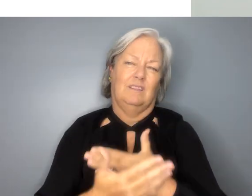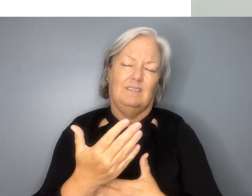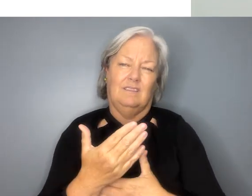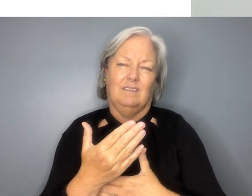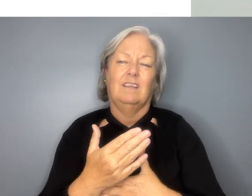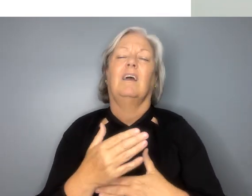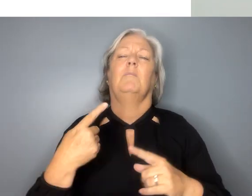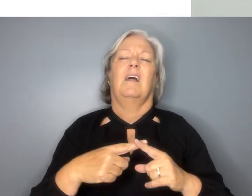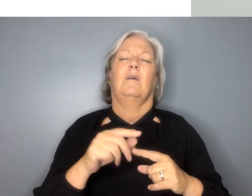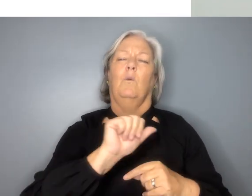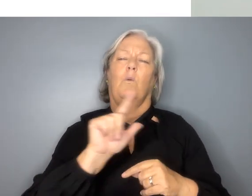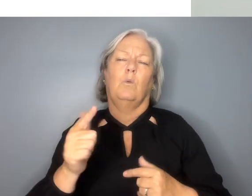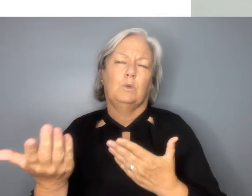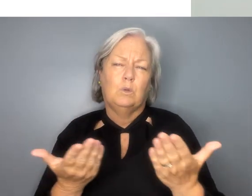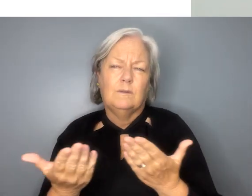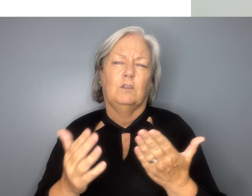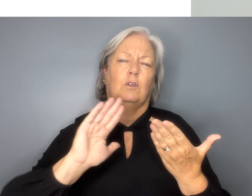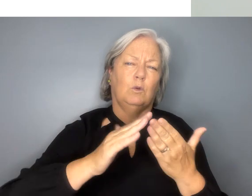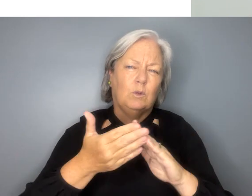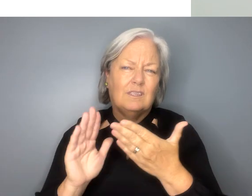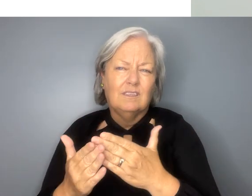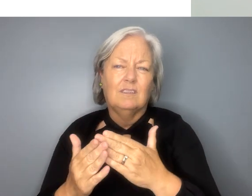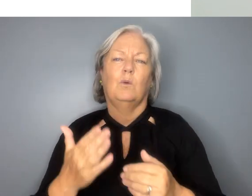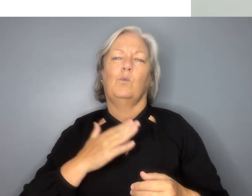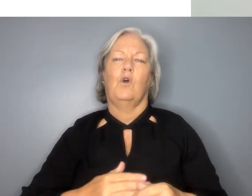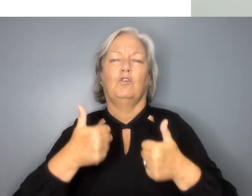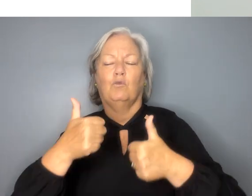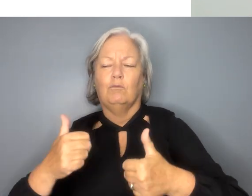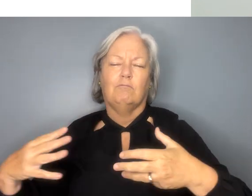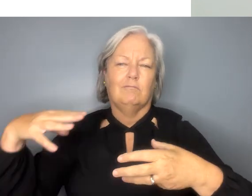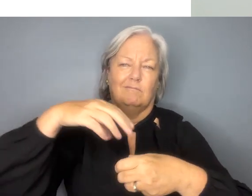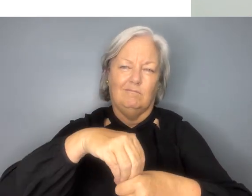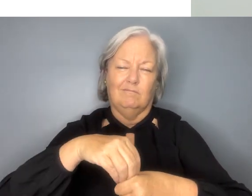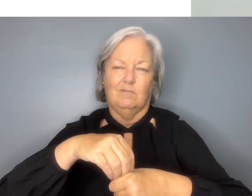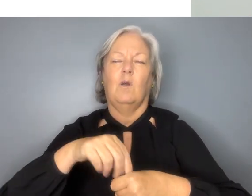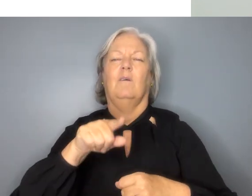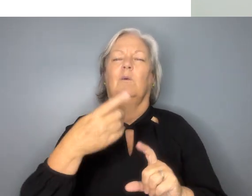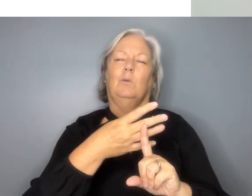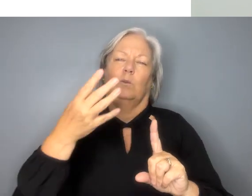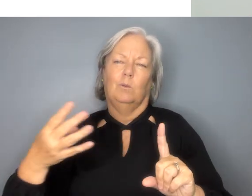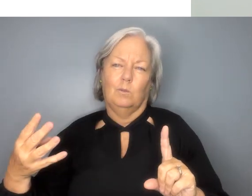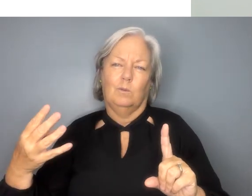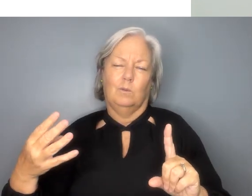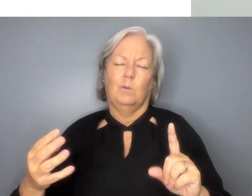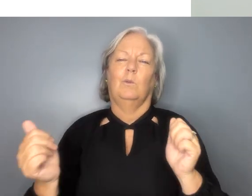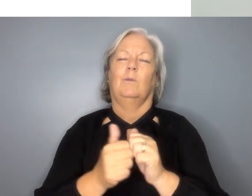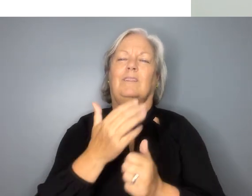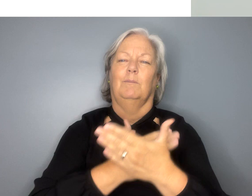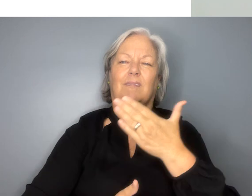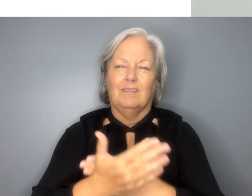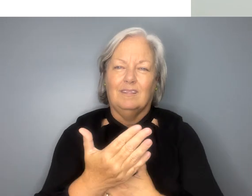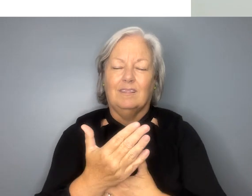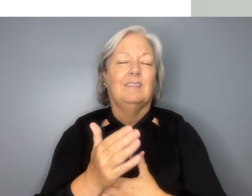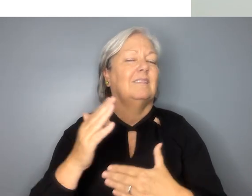with disability in all services, community settings, and meaningful involvement of LGBTQA+